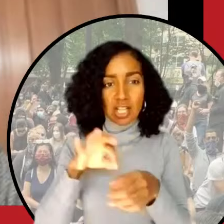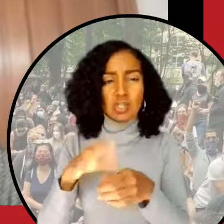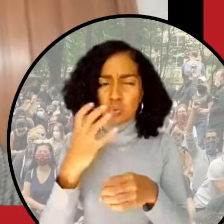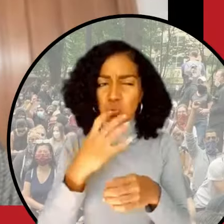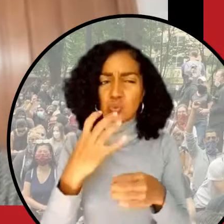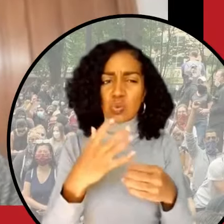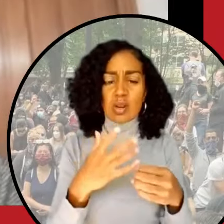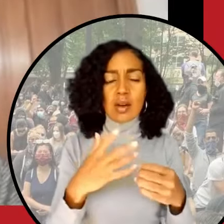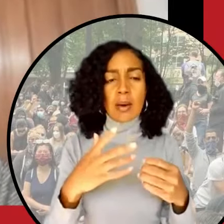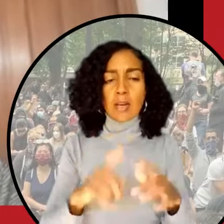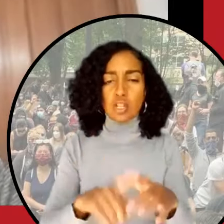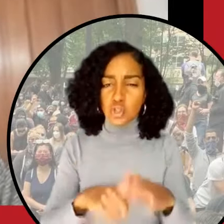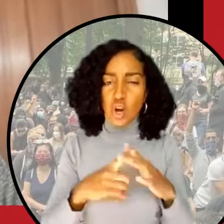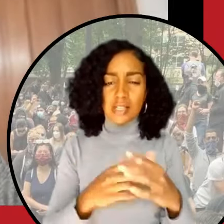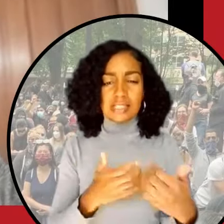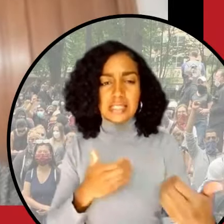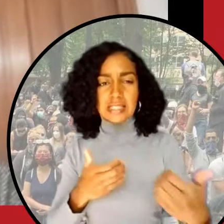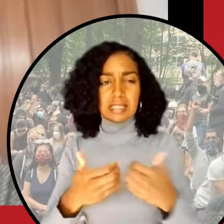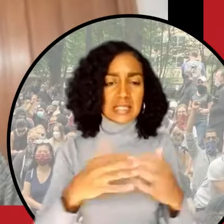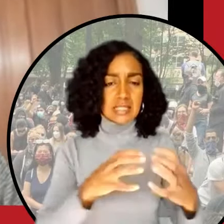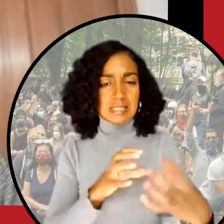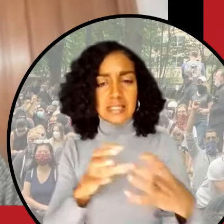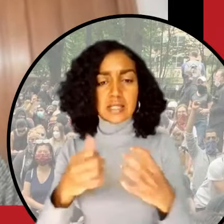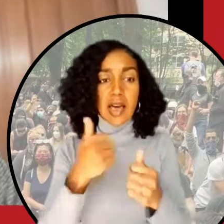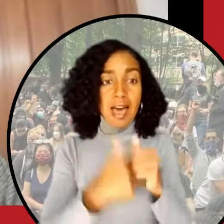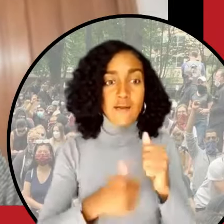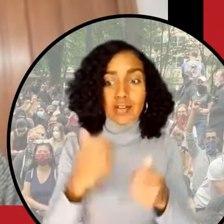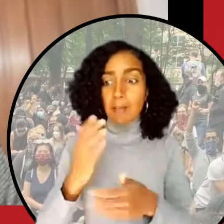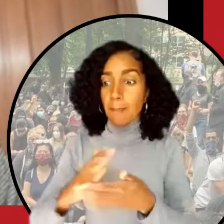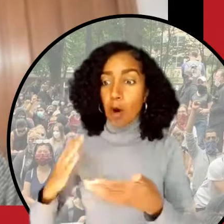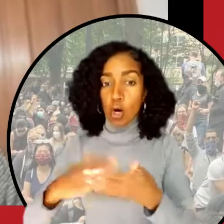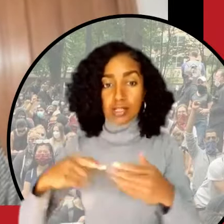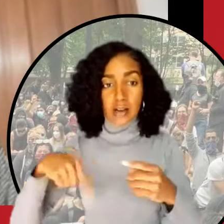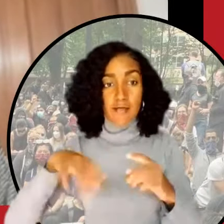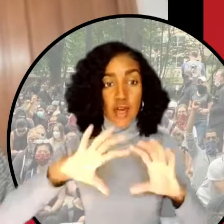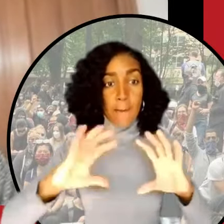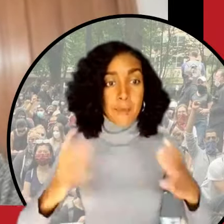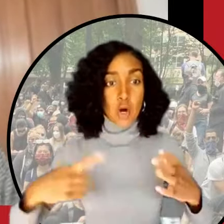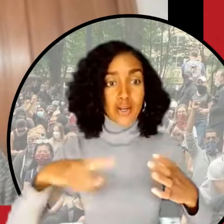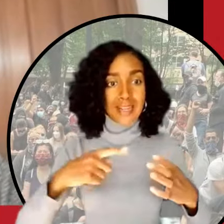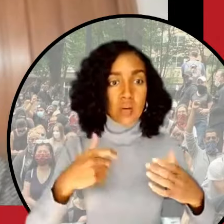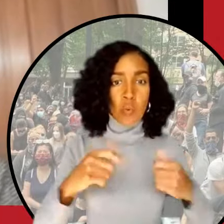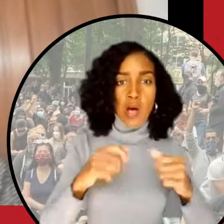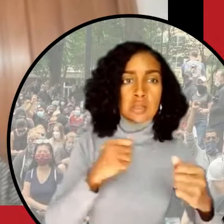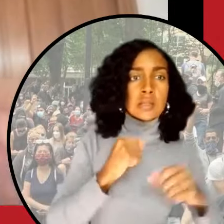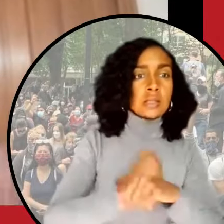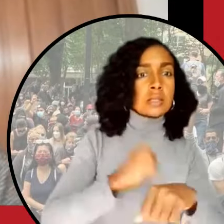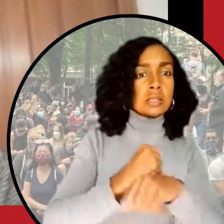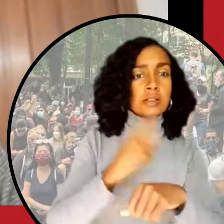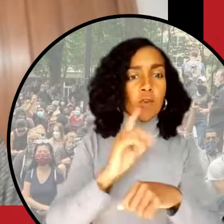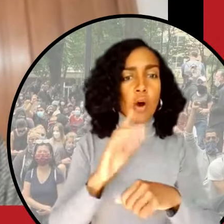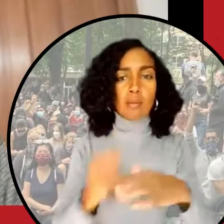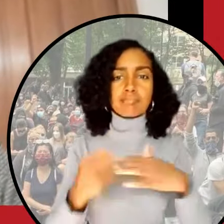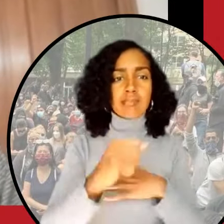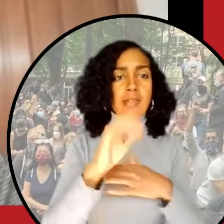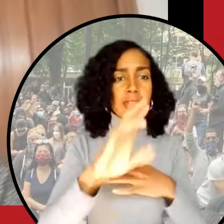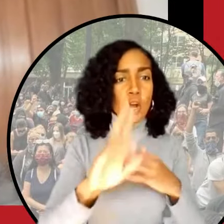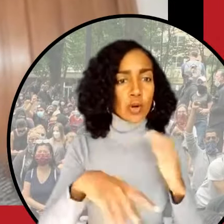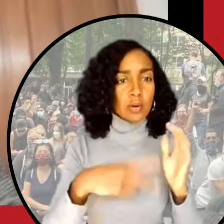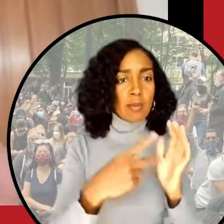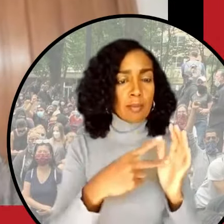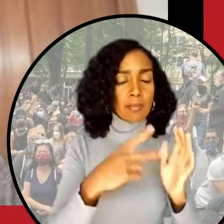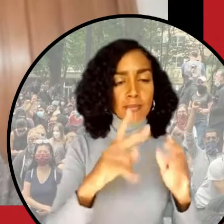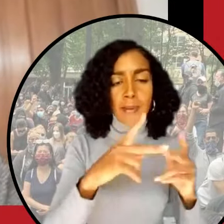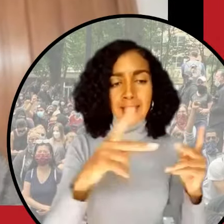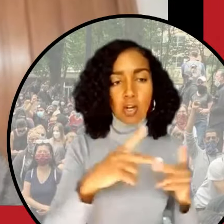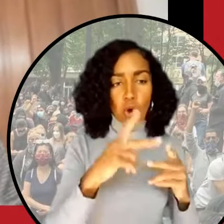of the party, every different movement is trying to get their people into certain positions. And in some places, in Potosi just last week, that